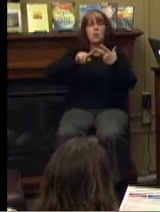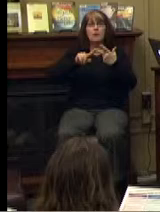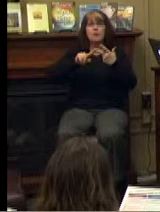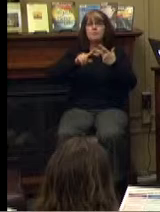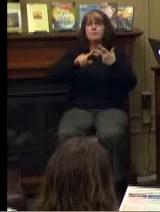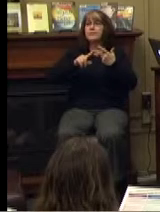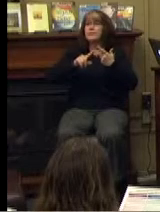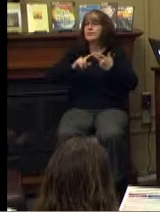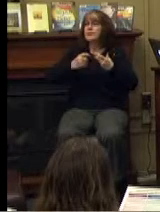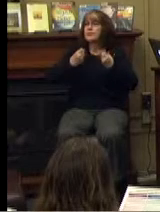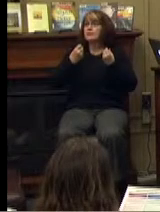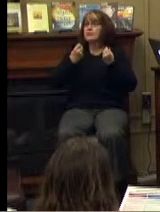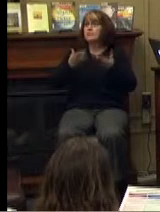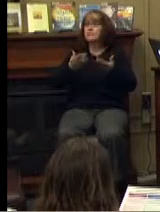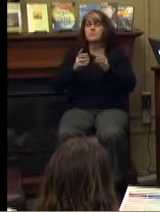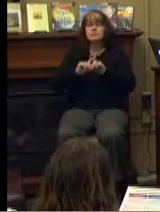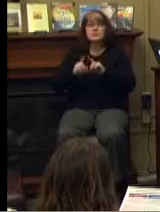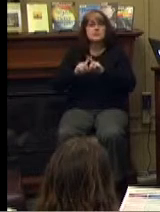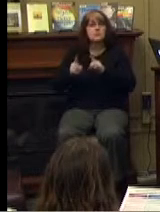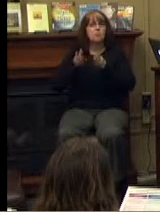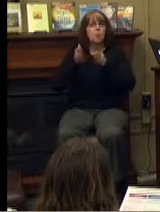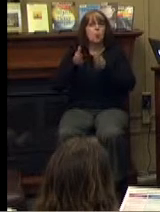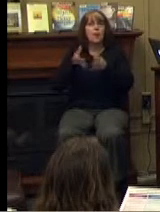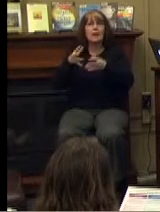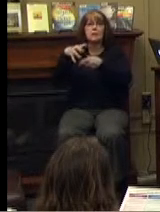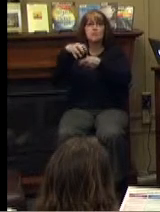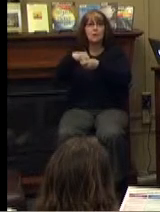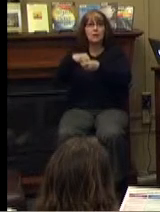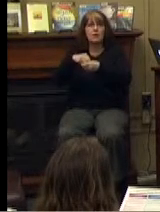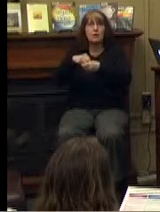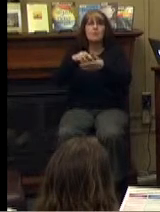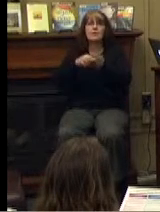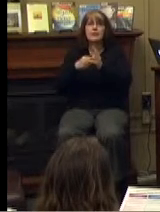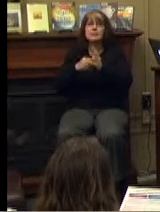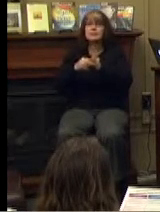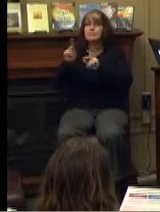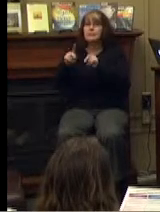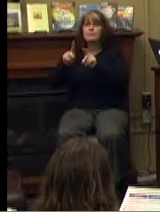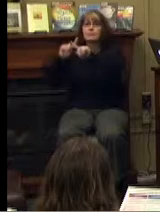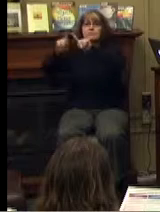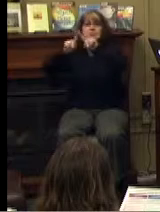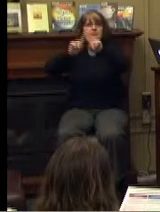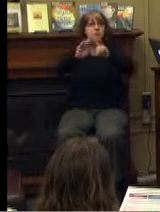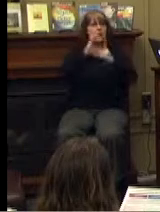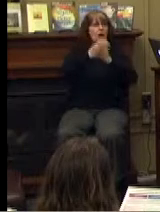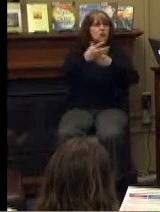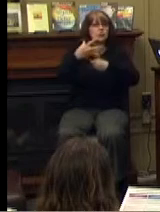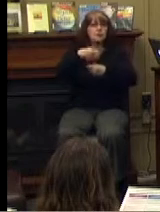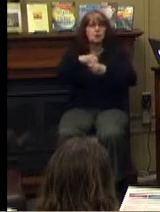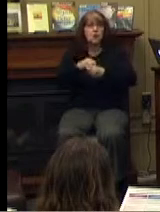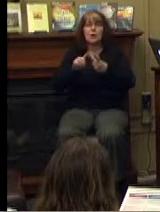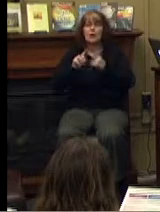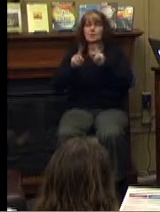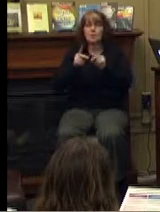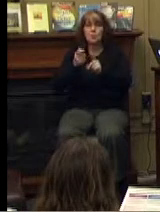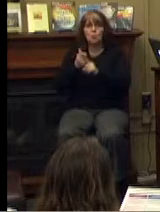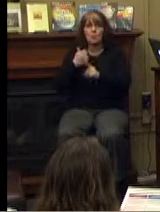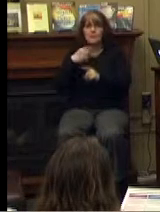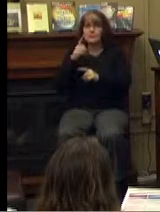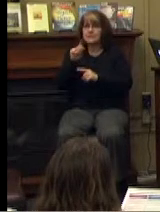of engagement. So that is including people from different cultures, people with disabilities, people from